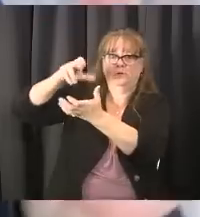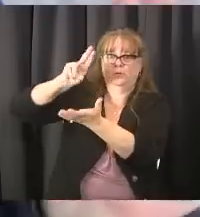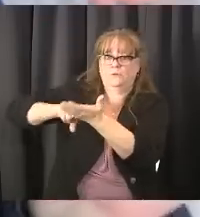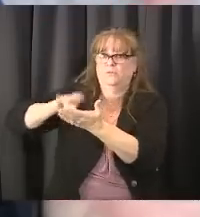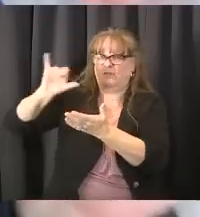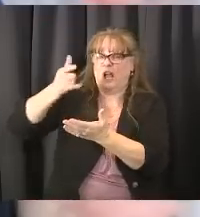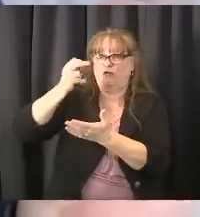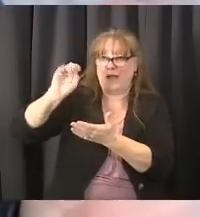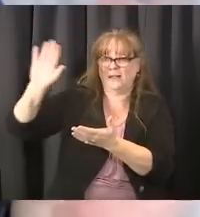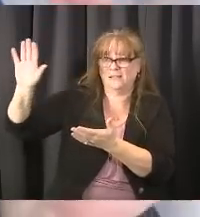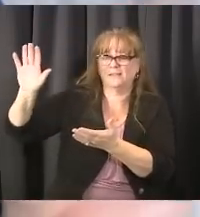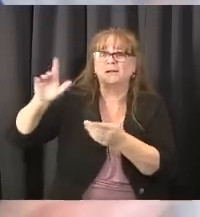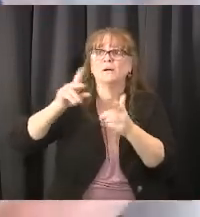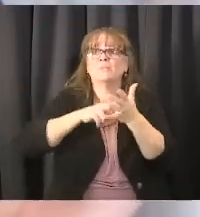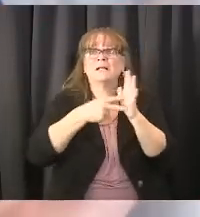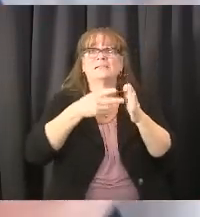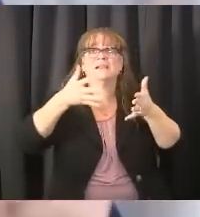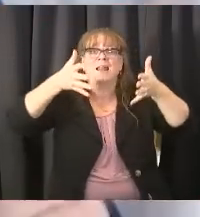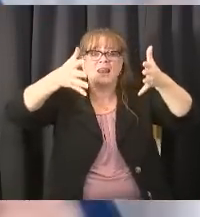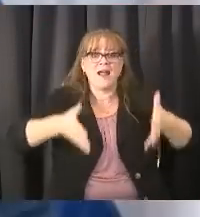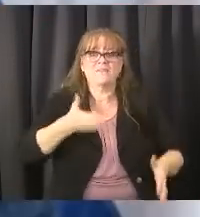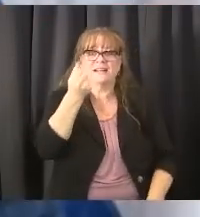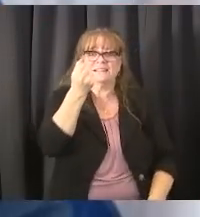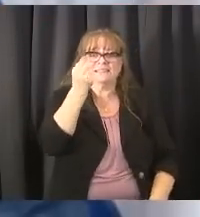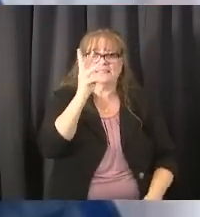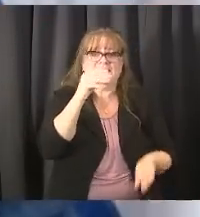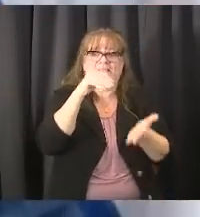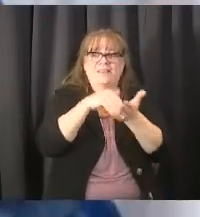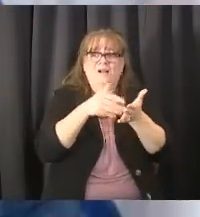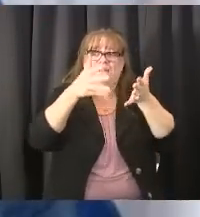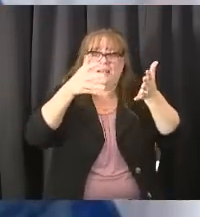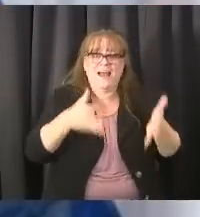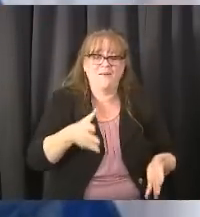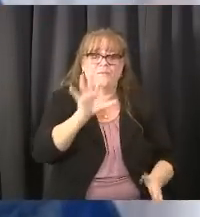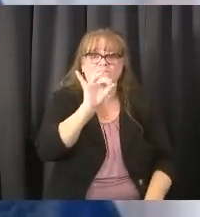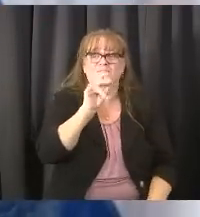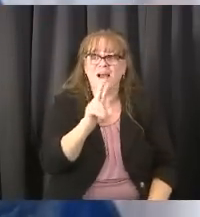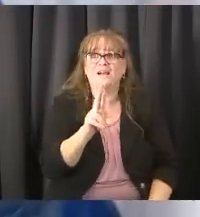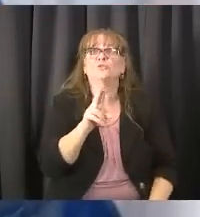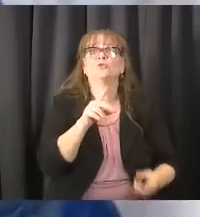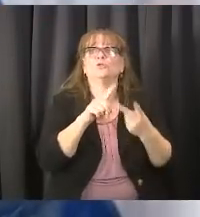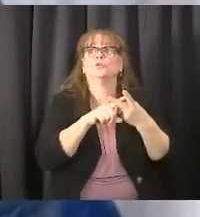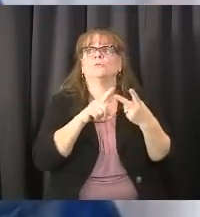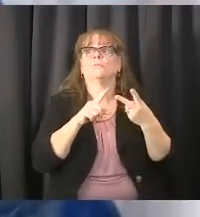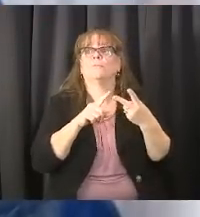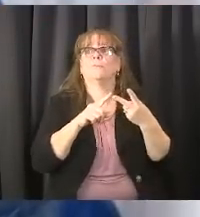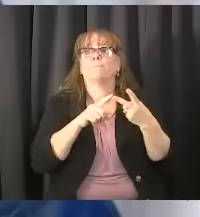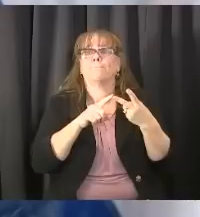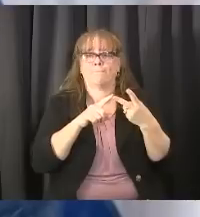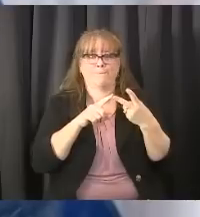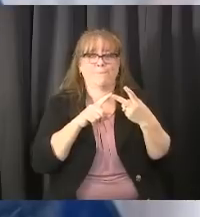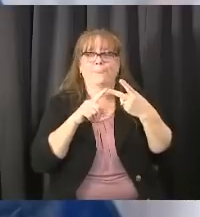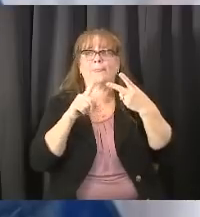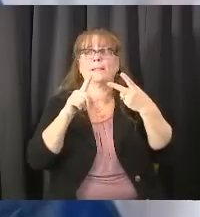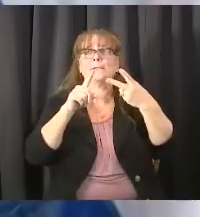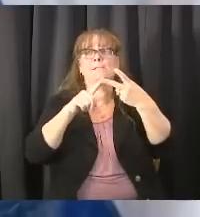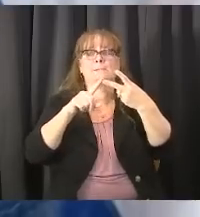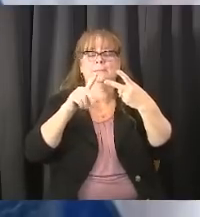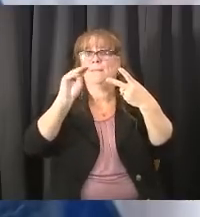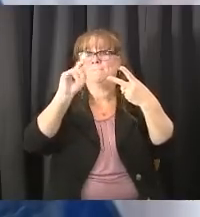Pfizer and 36,300 doses of Moderna. Now, that won't track up exactly to what the federal government tells us they're sending